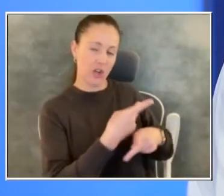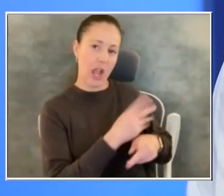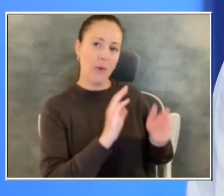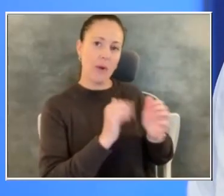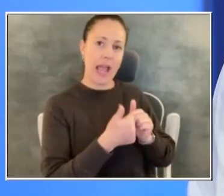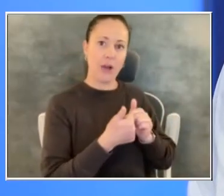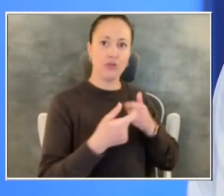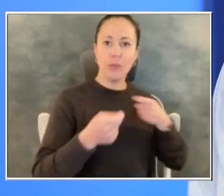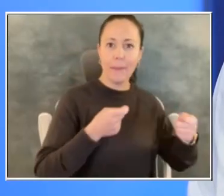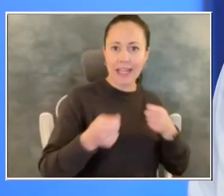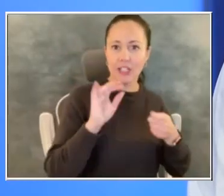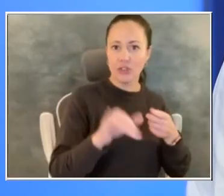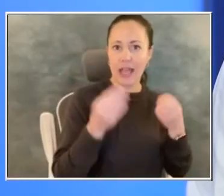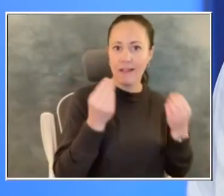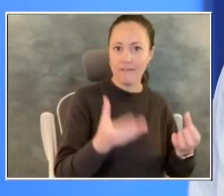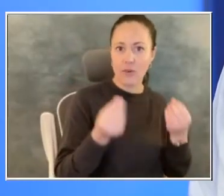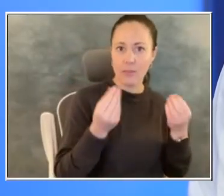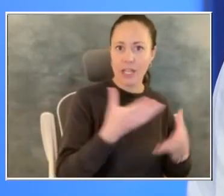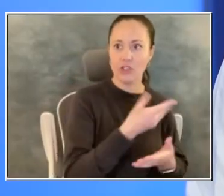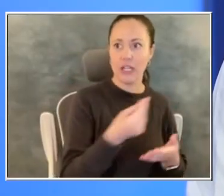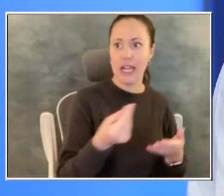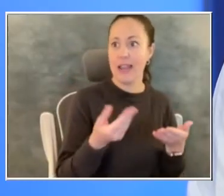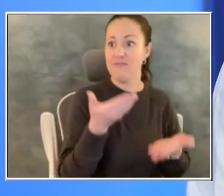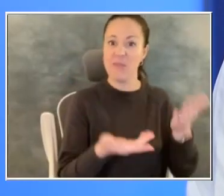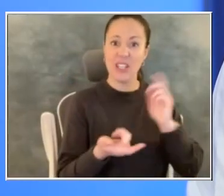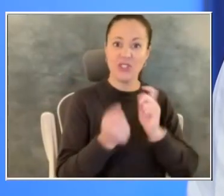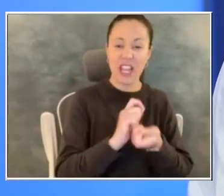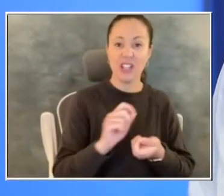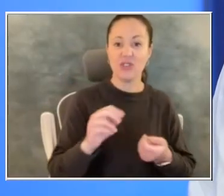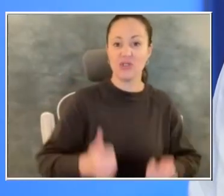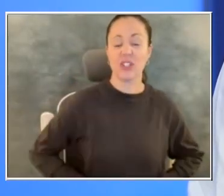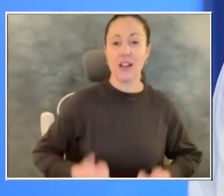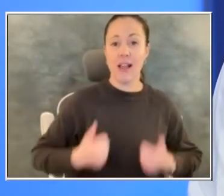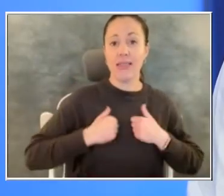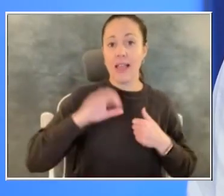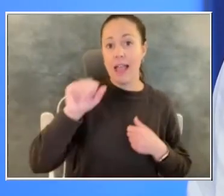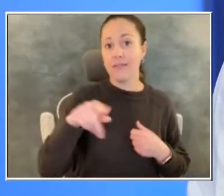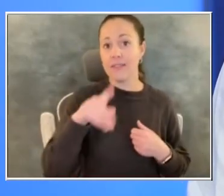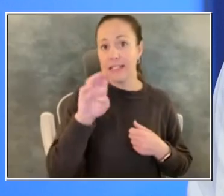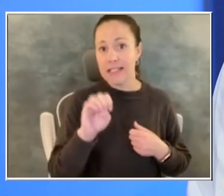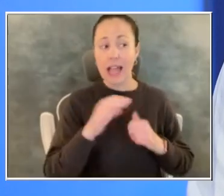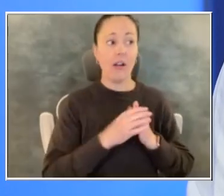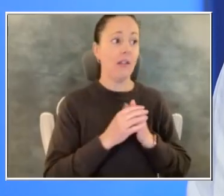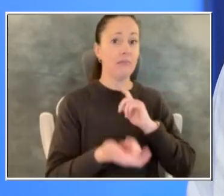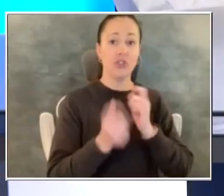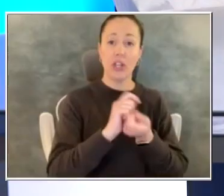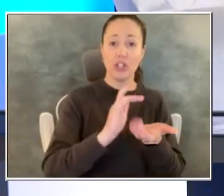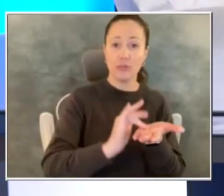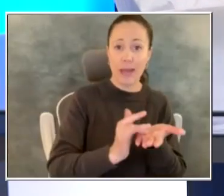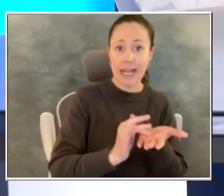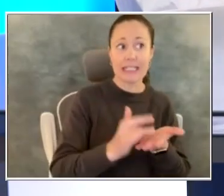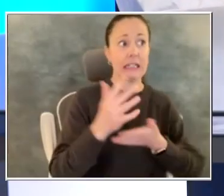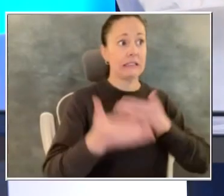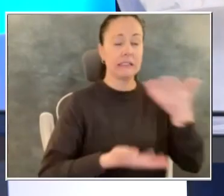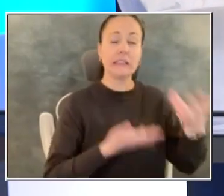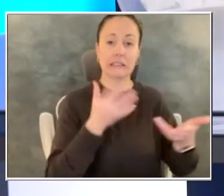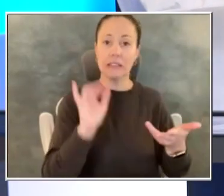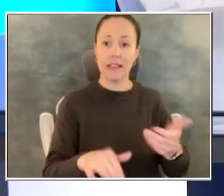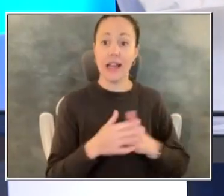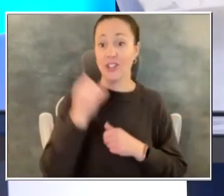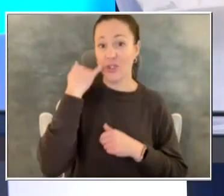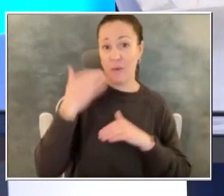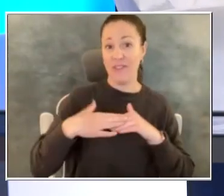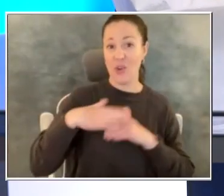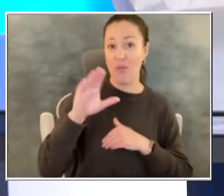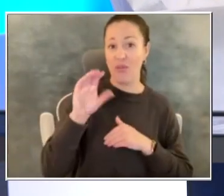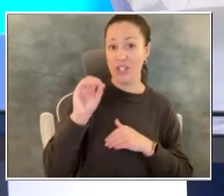change lifestyle and medications and be proactive about the result? So anything over a 0 means there's